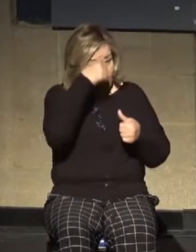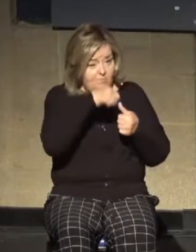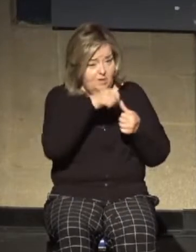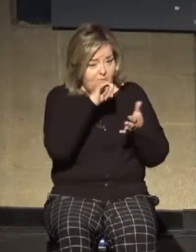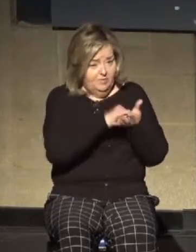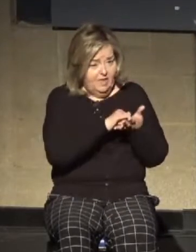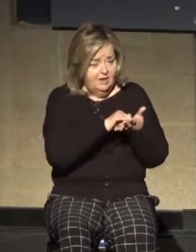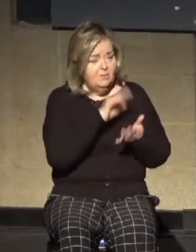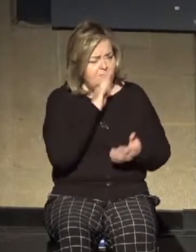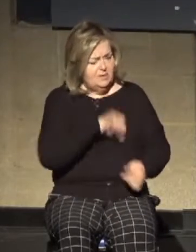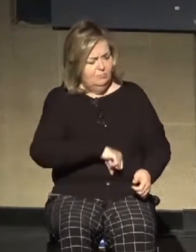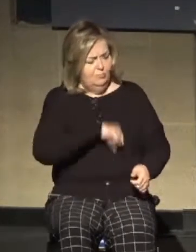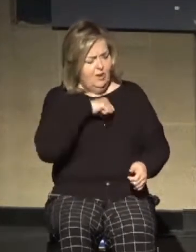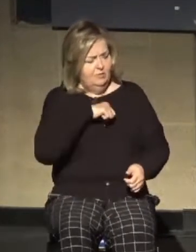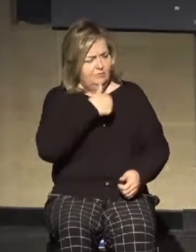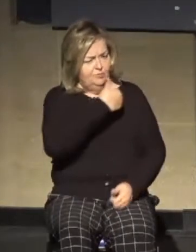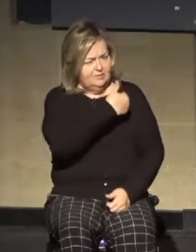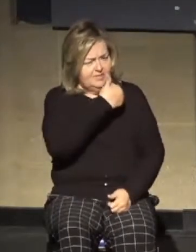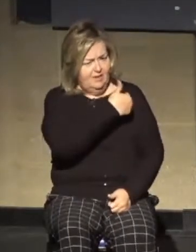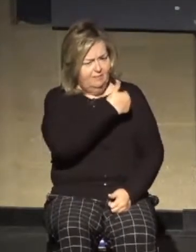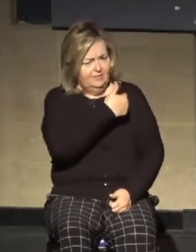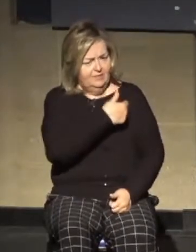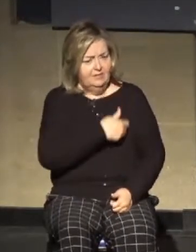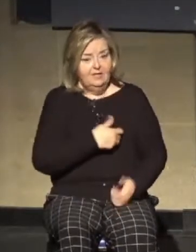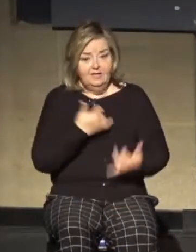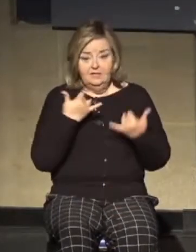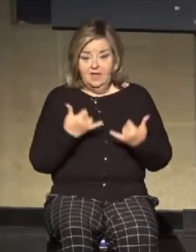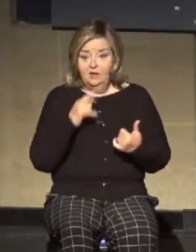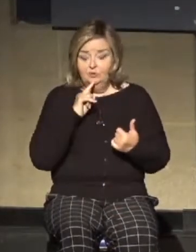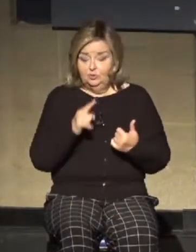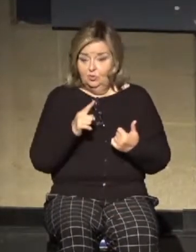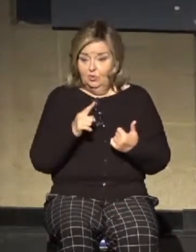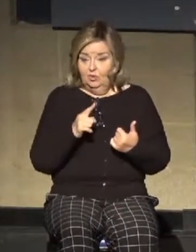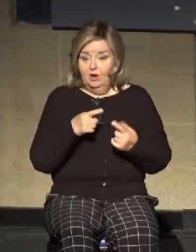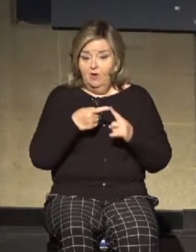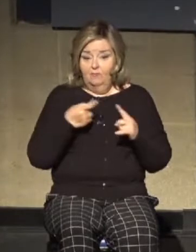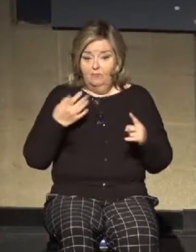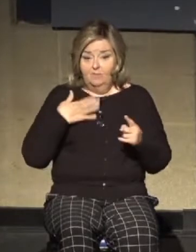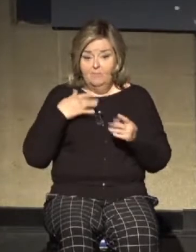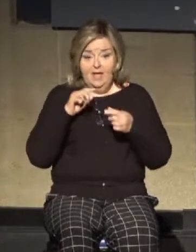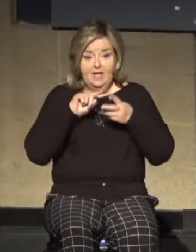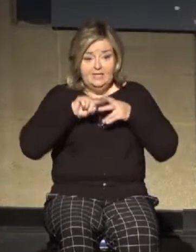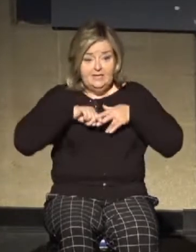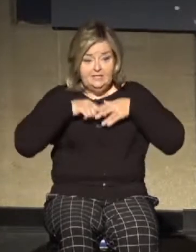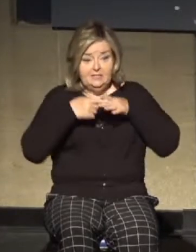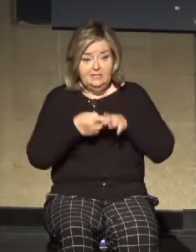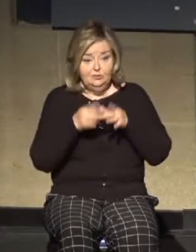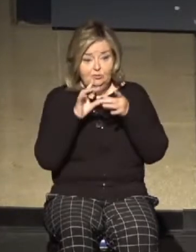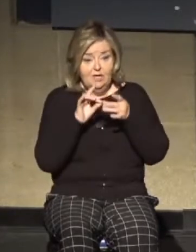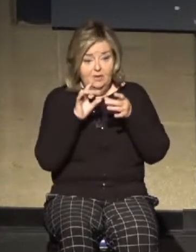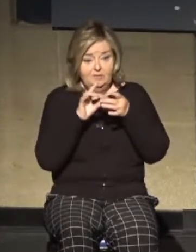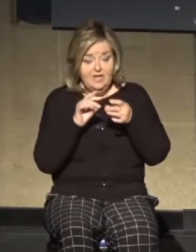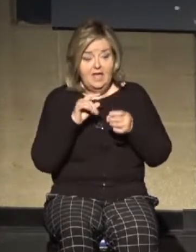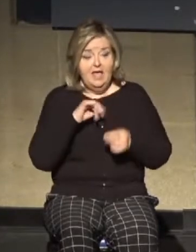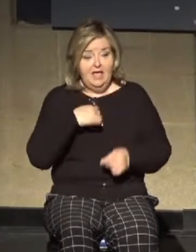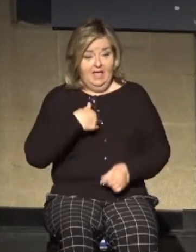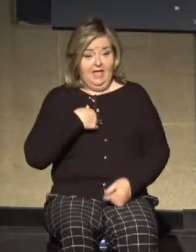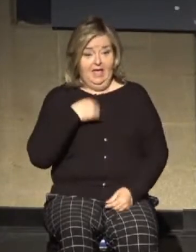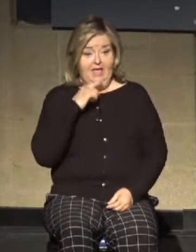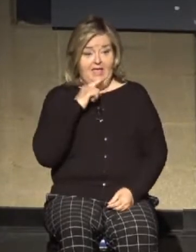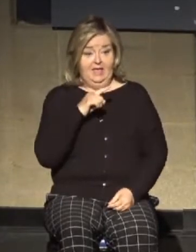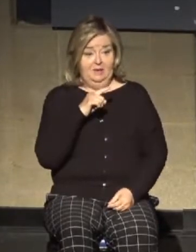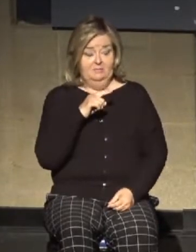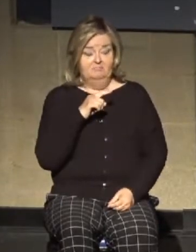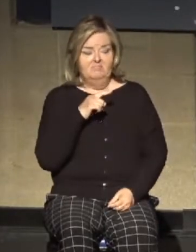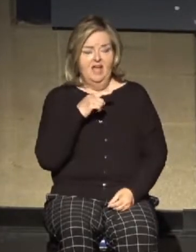want you to be proud of yourself. Now, I'm sure you gathered from my initial comments that I am, as Dr. Poarch always